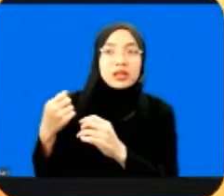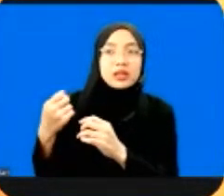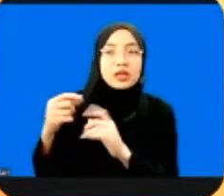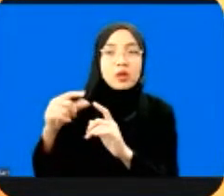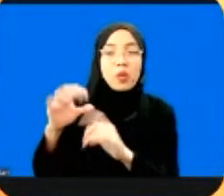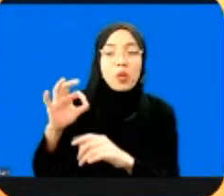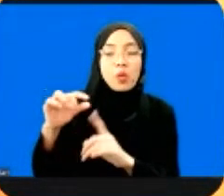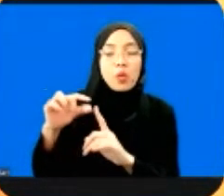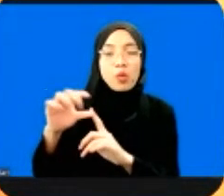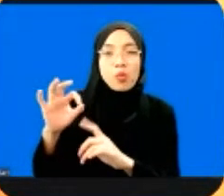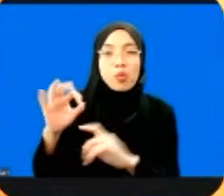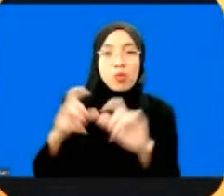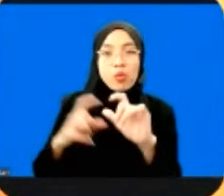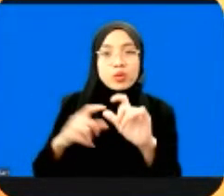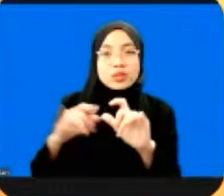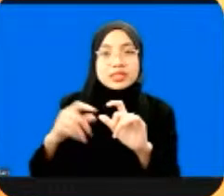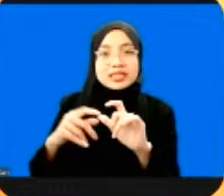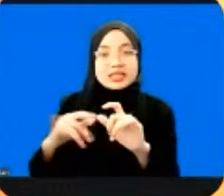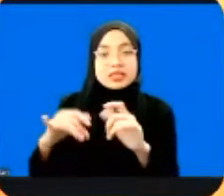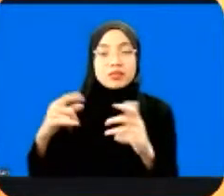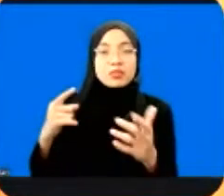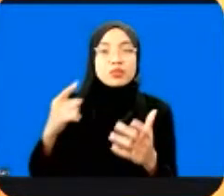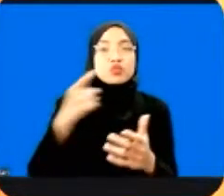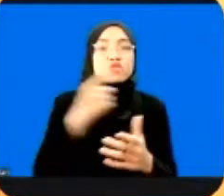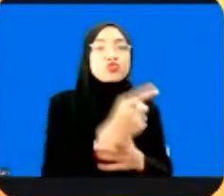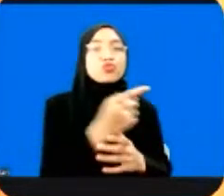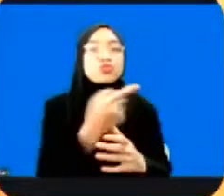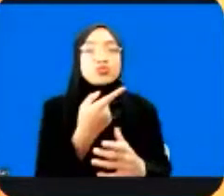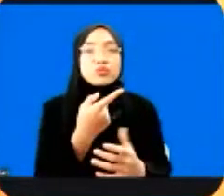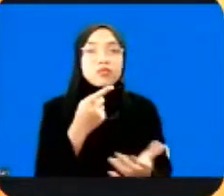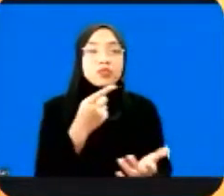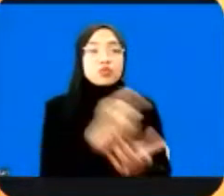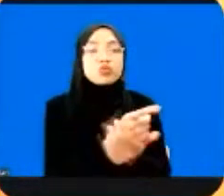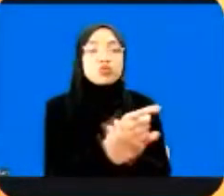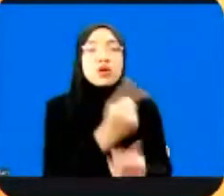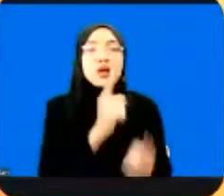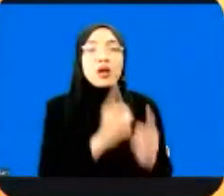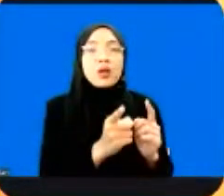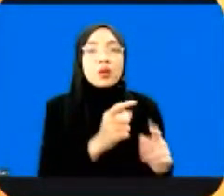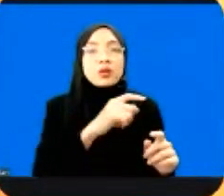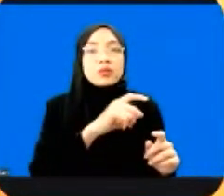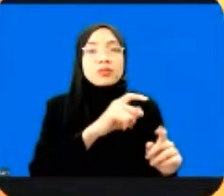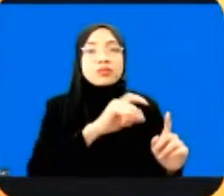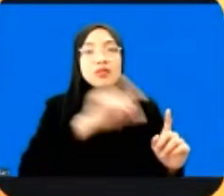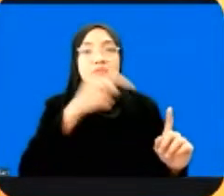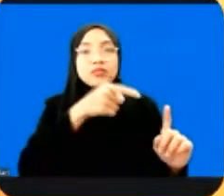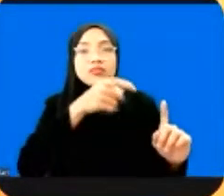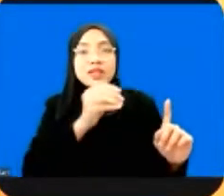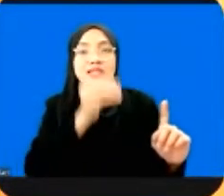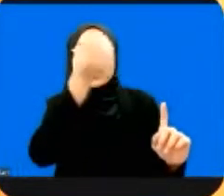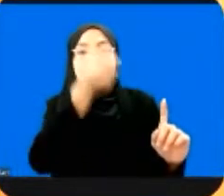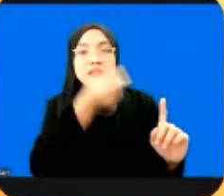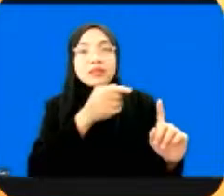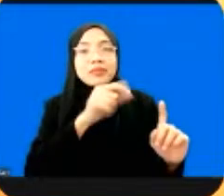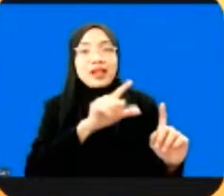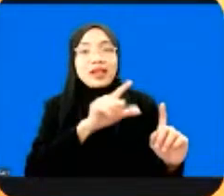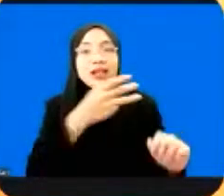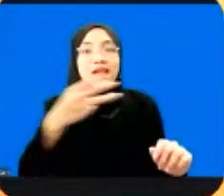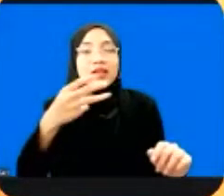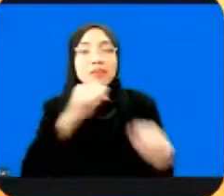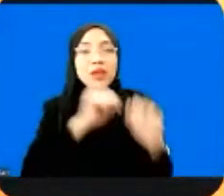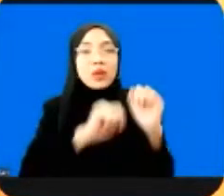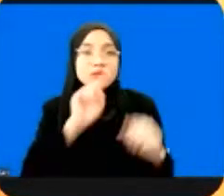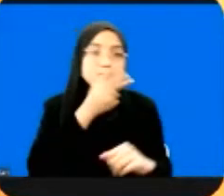accused the then presidential candidate Lee for stock price manipulation.